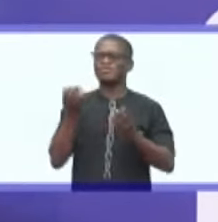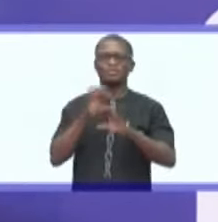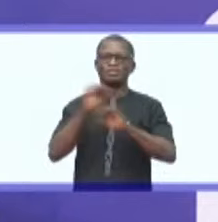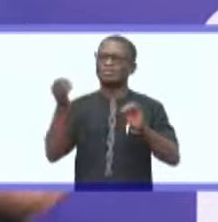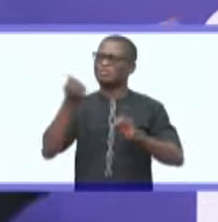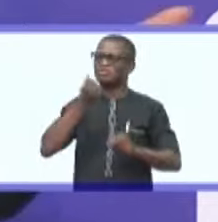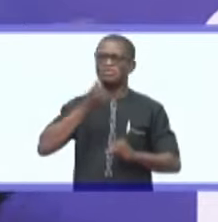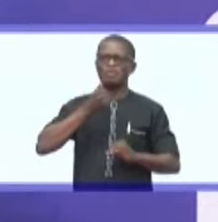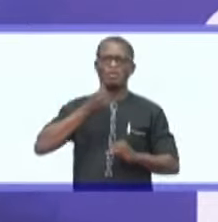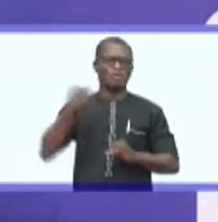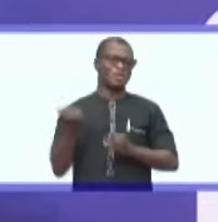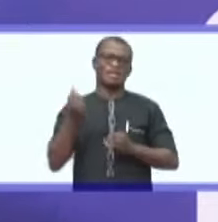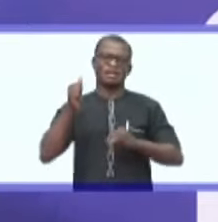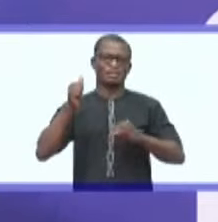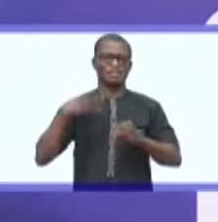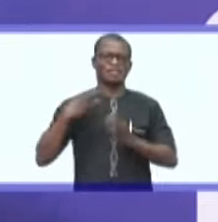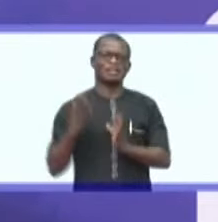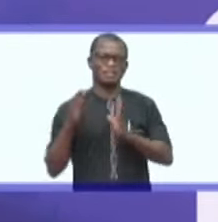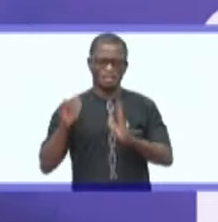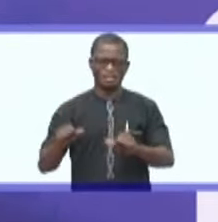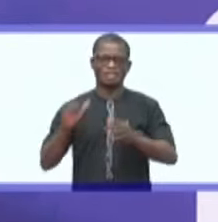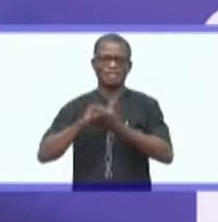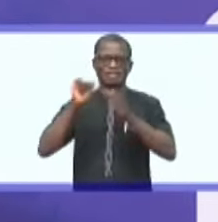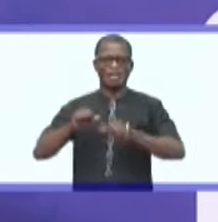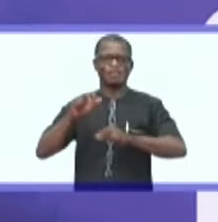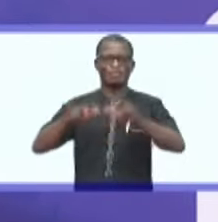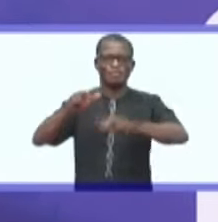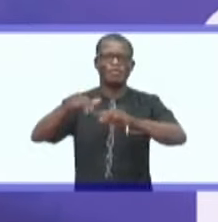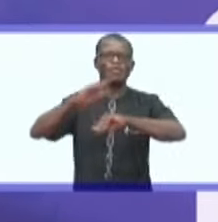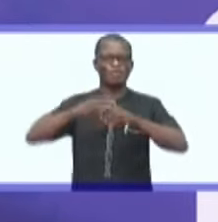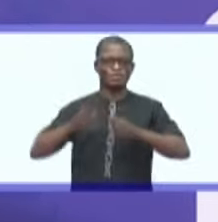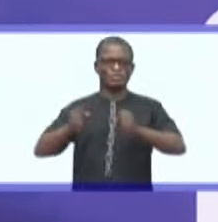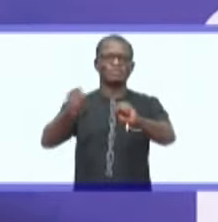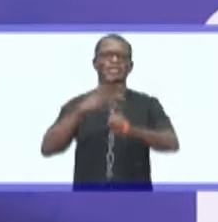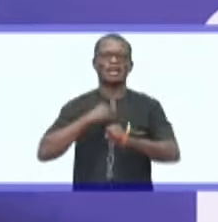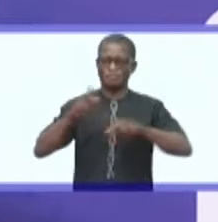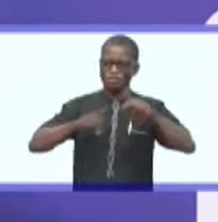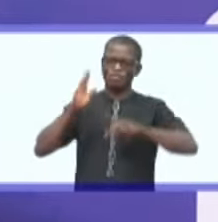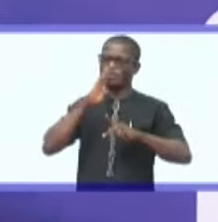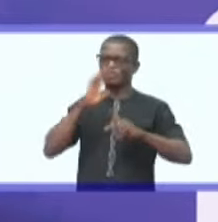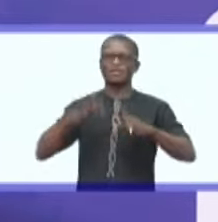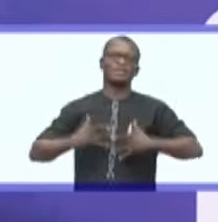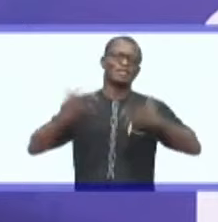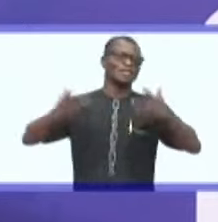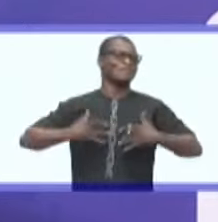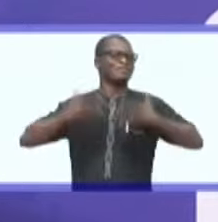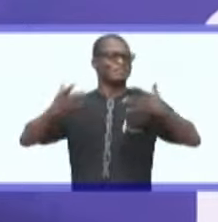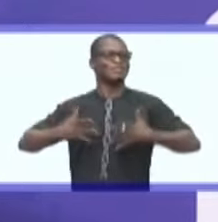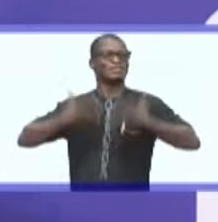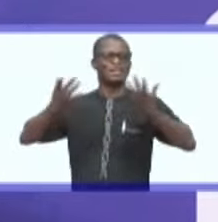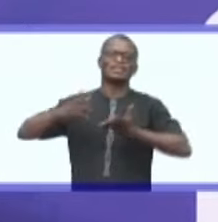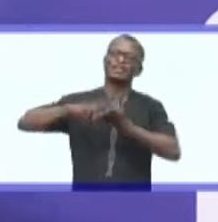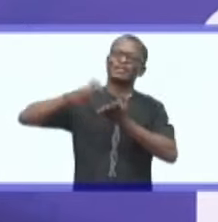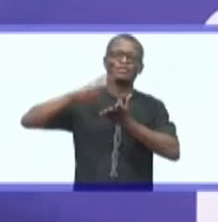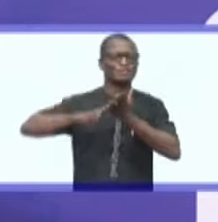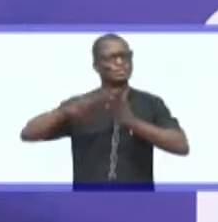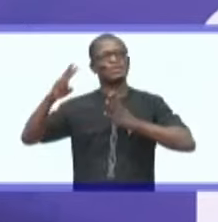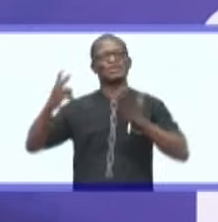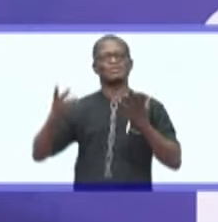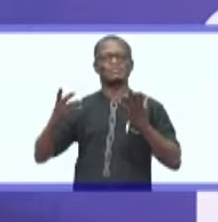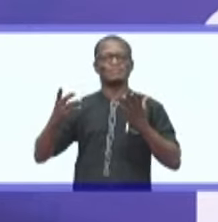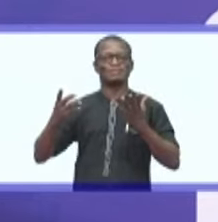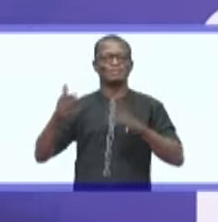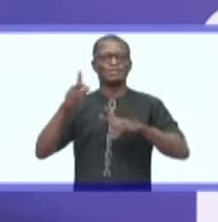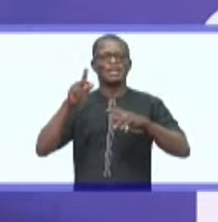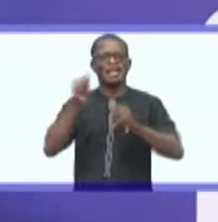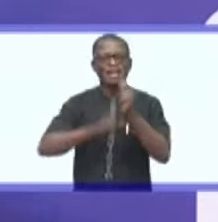No other candidates or people who can walk the streets and people will be as excited as they are with us. Everybody wants this new